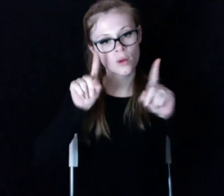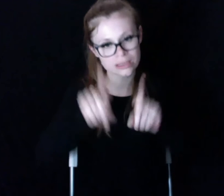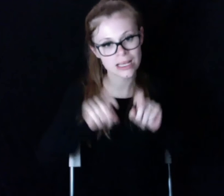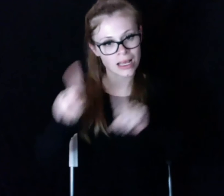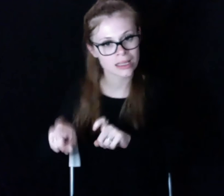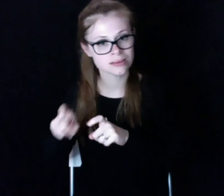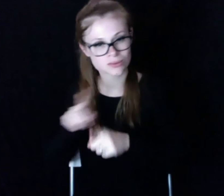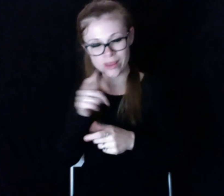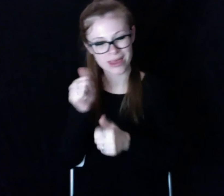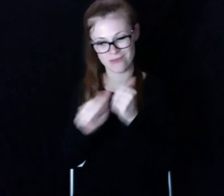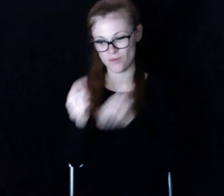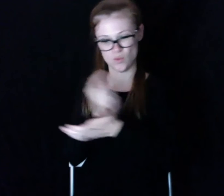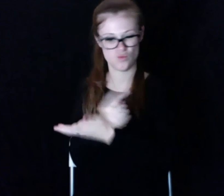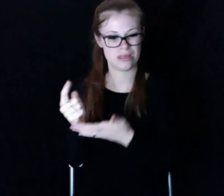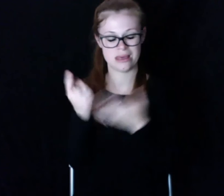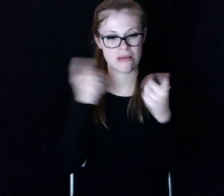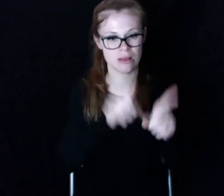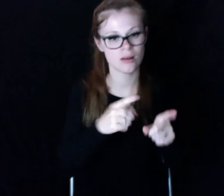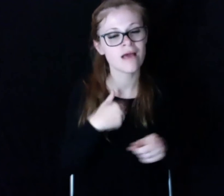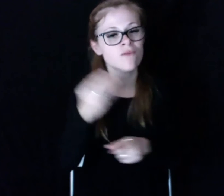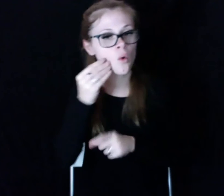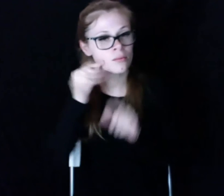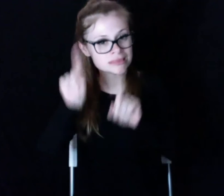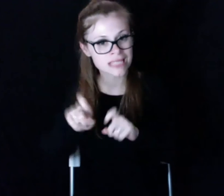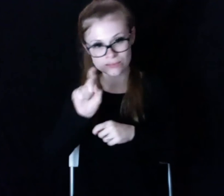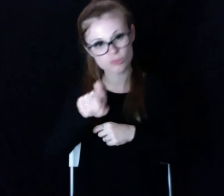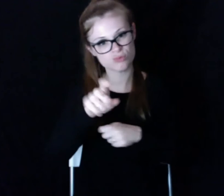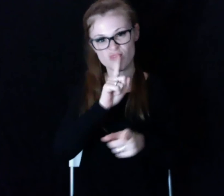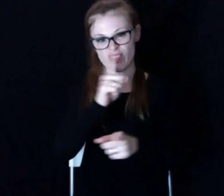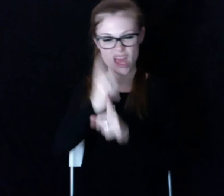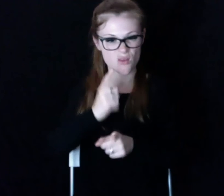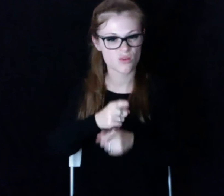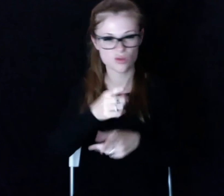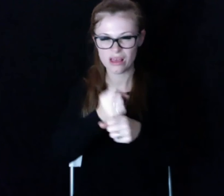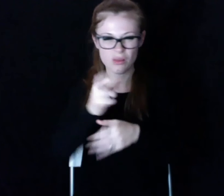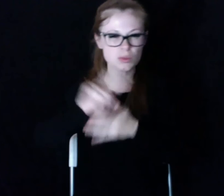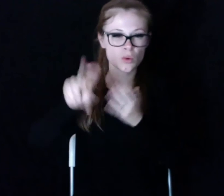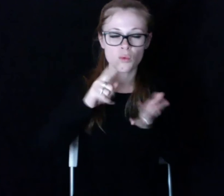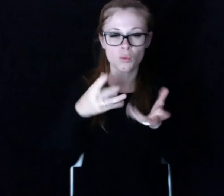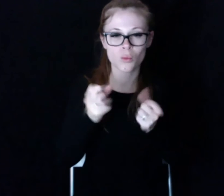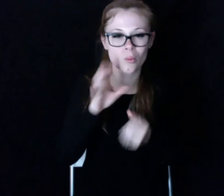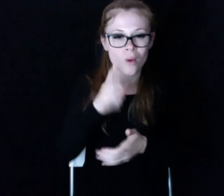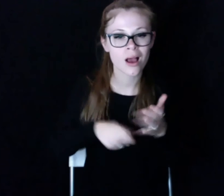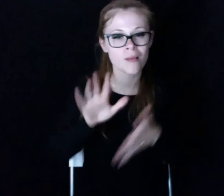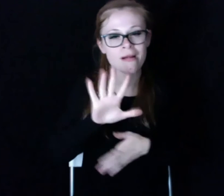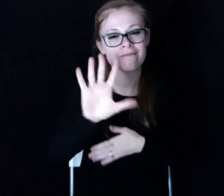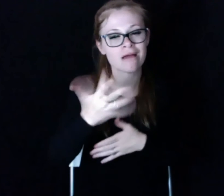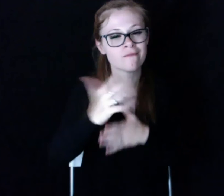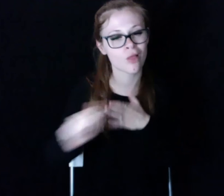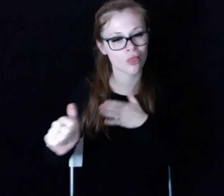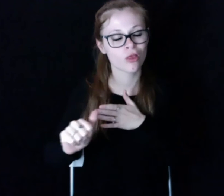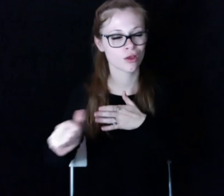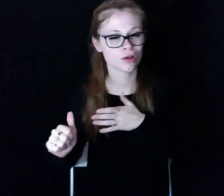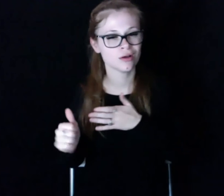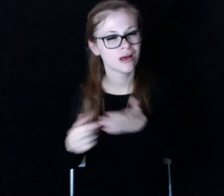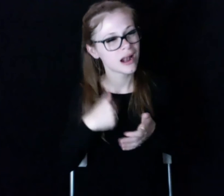about a home test that's supposed to be quite accurate, where you get results quickly, and it's going to cost about $5. And